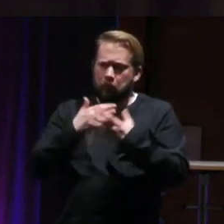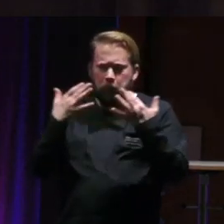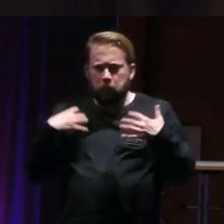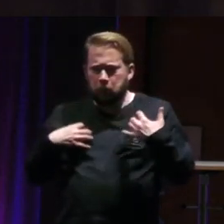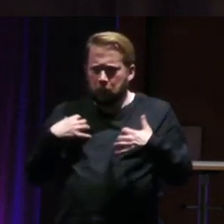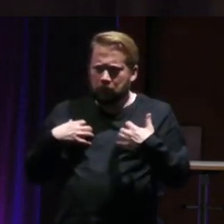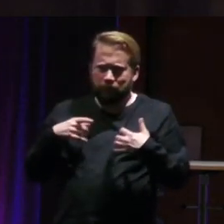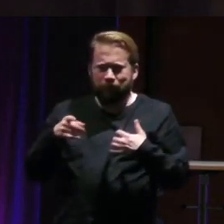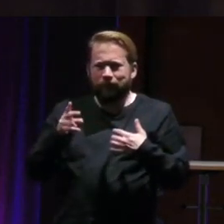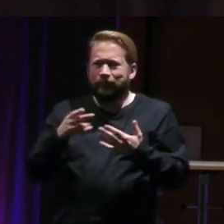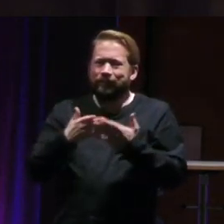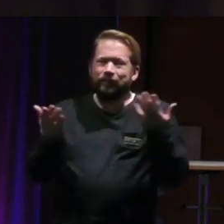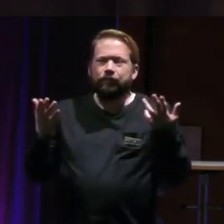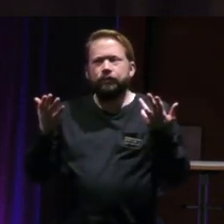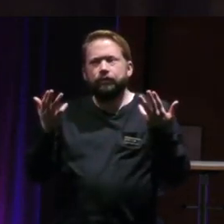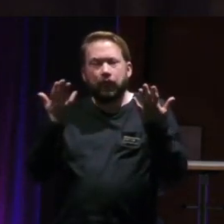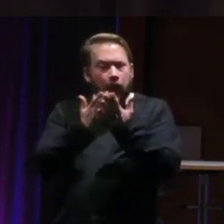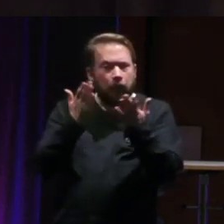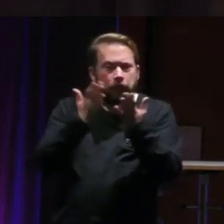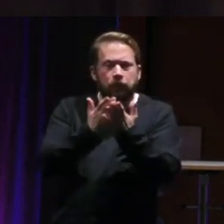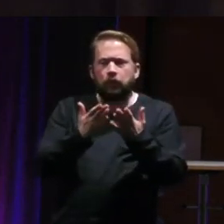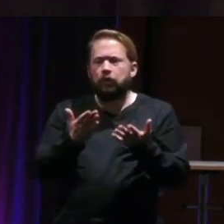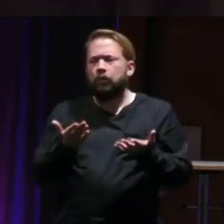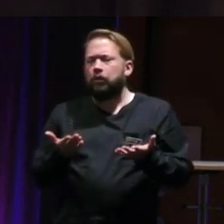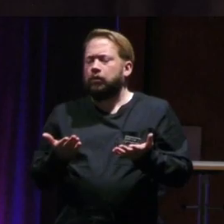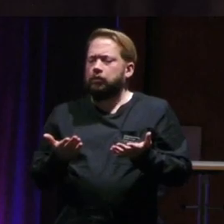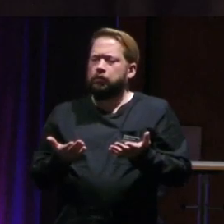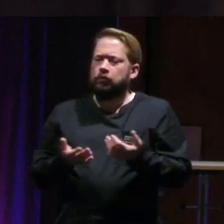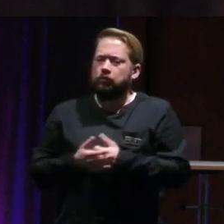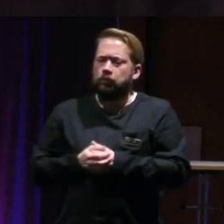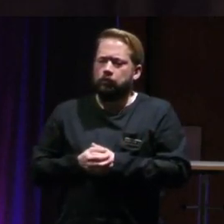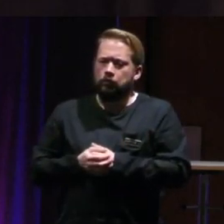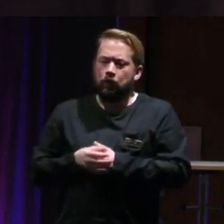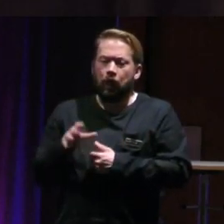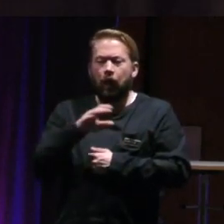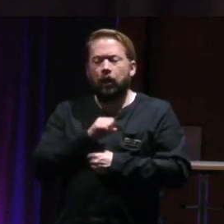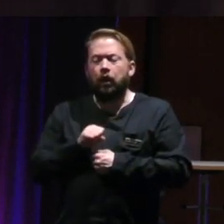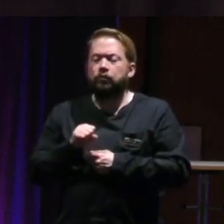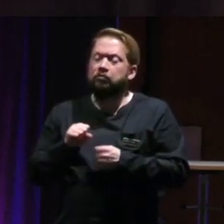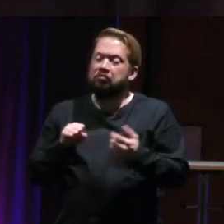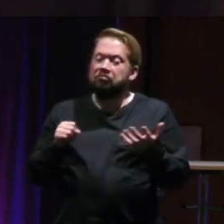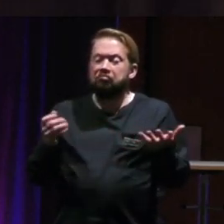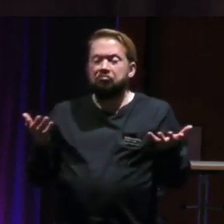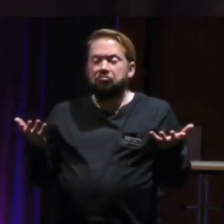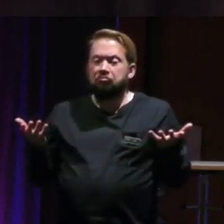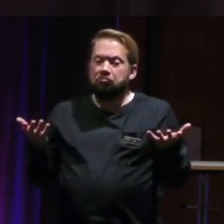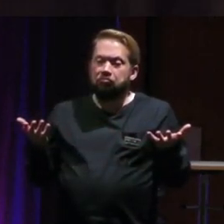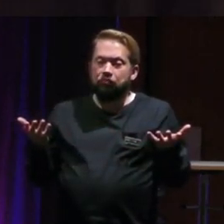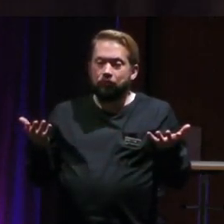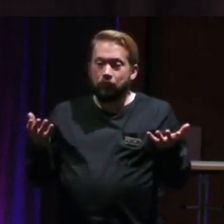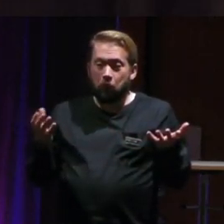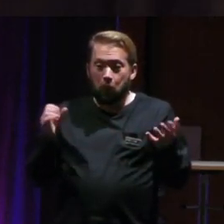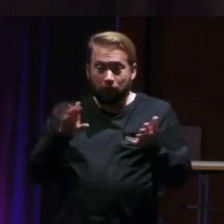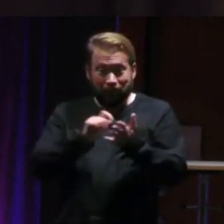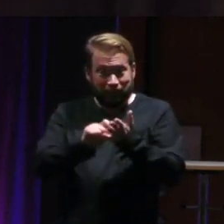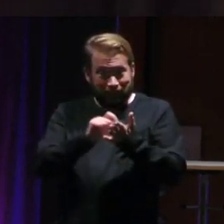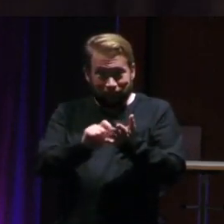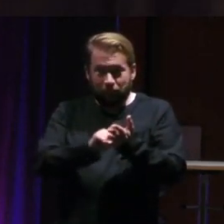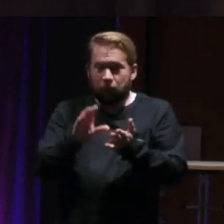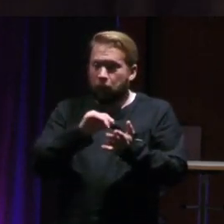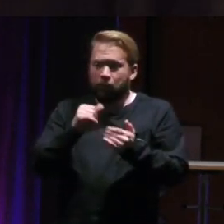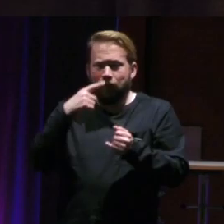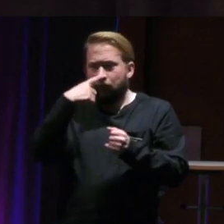that it's hell there, and nobody wants more hell in their life, and so on. But in